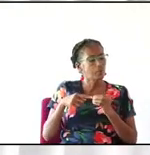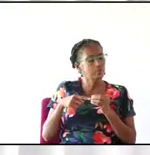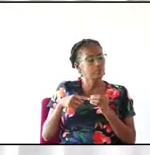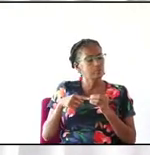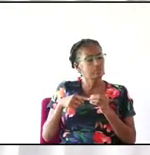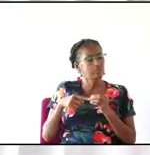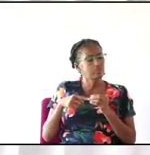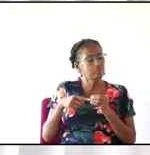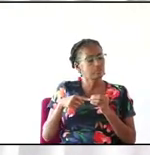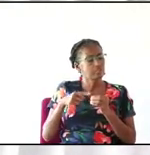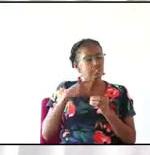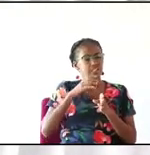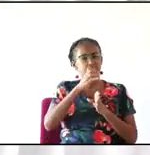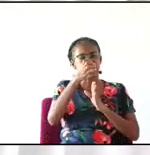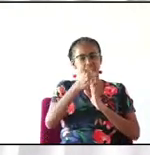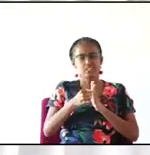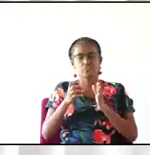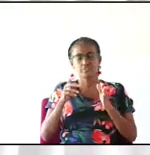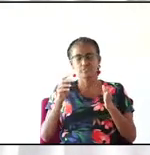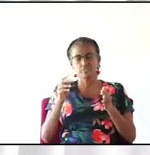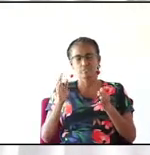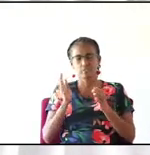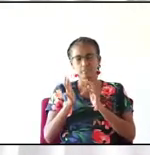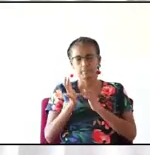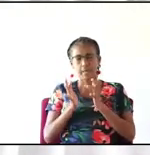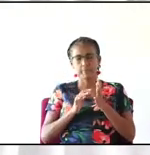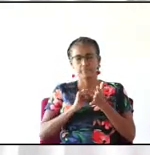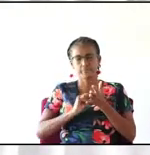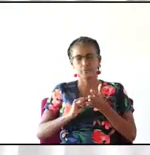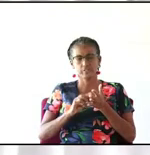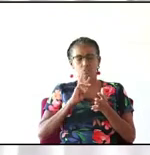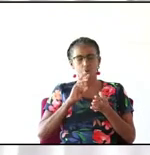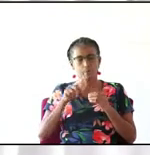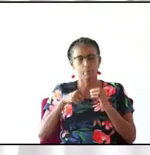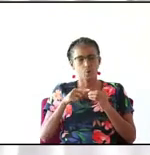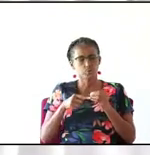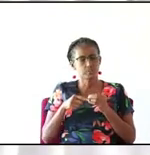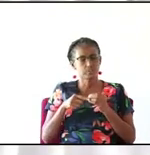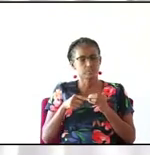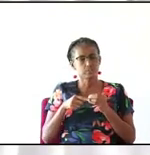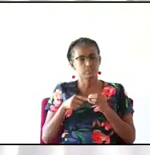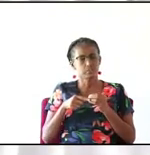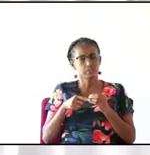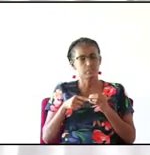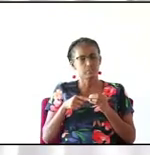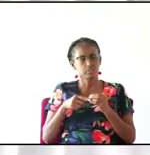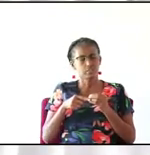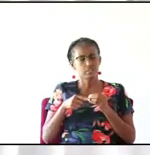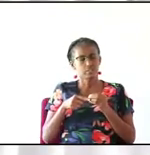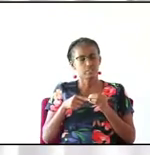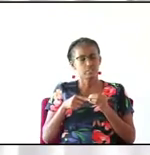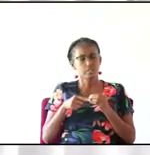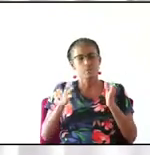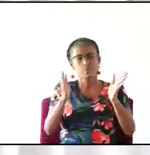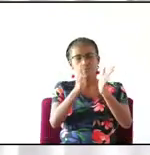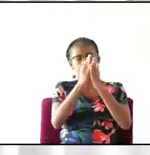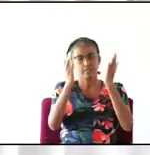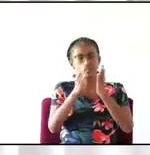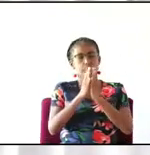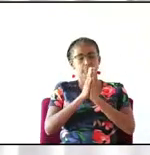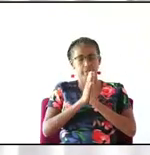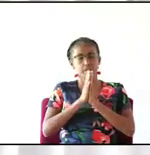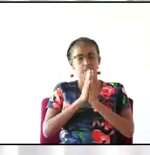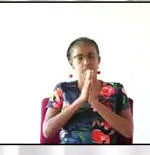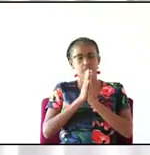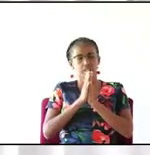at the end of those passages, he talks about praying. But when he speaks about praying, he says,